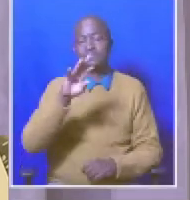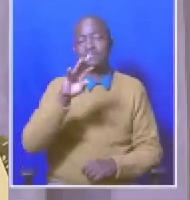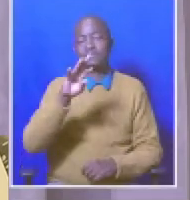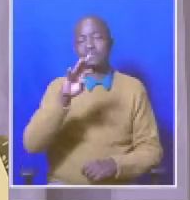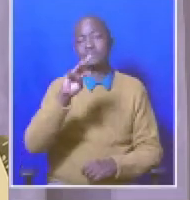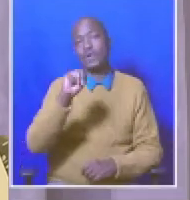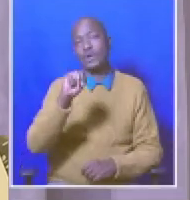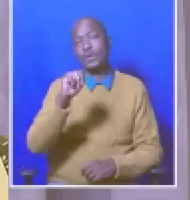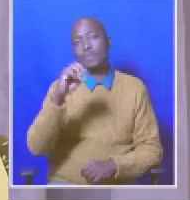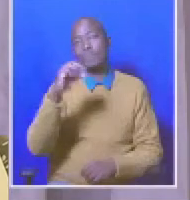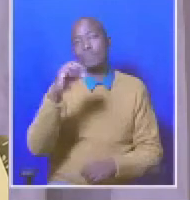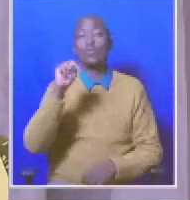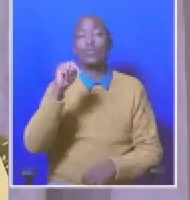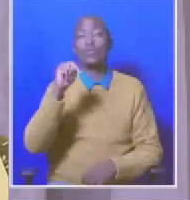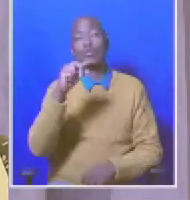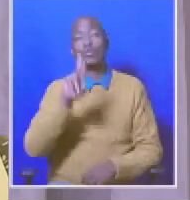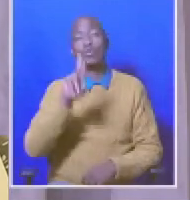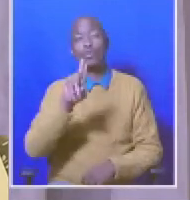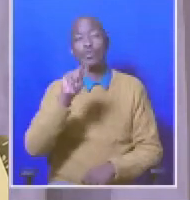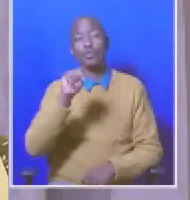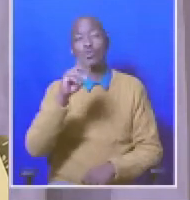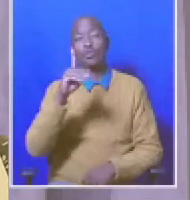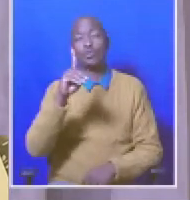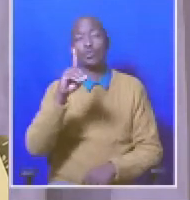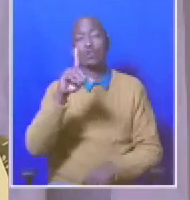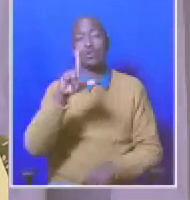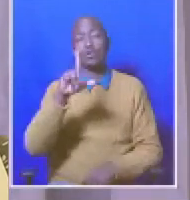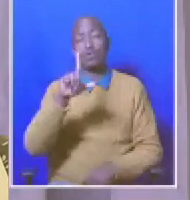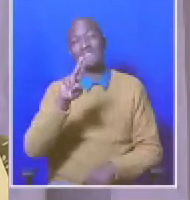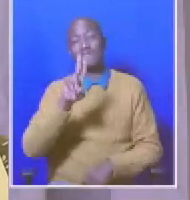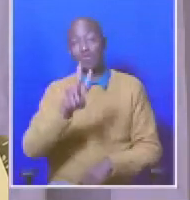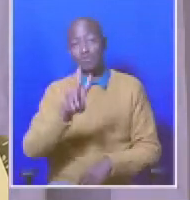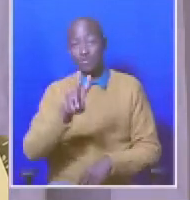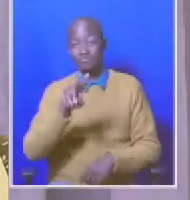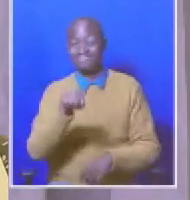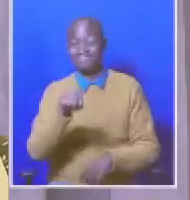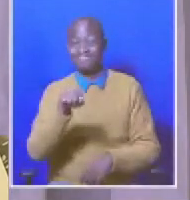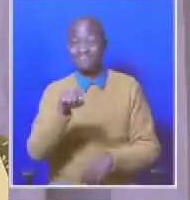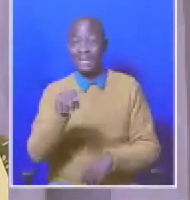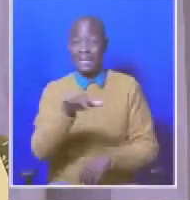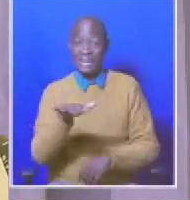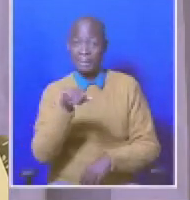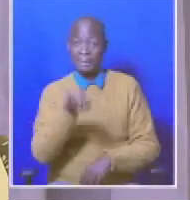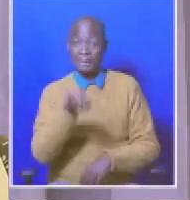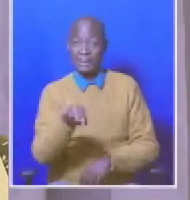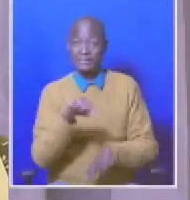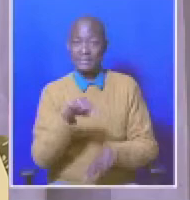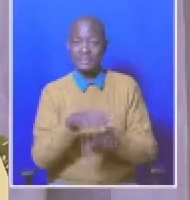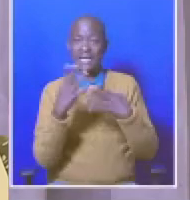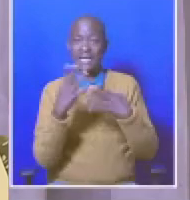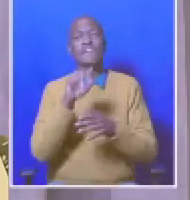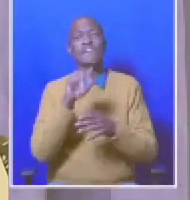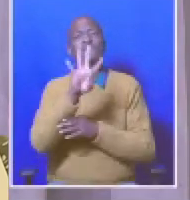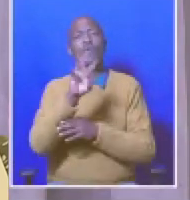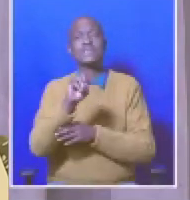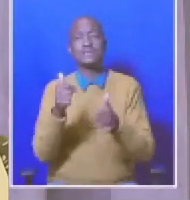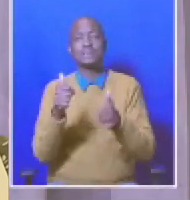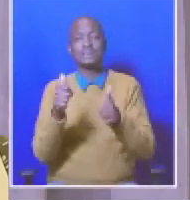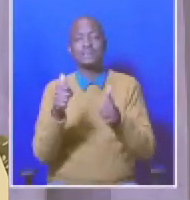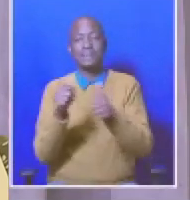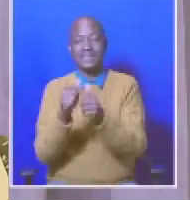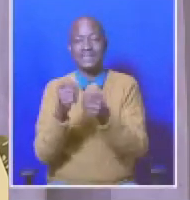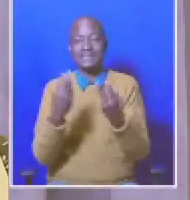Mongungundlovu TVET College and Education Precinct. This precinct has almost 40 partnerships with government